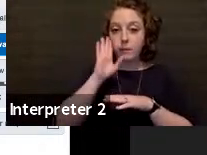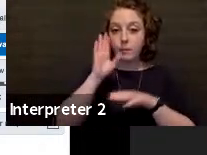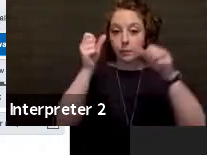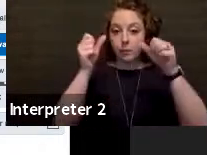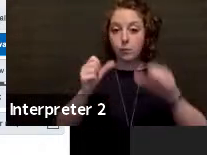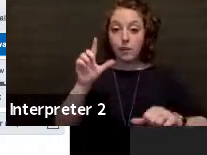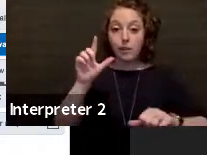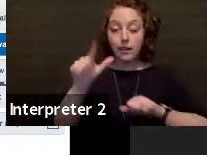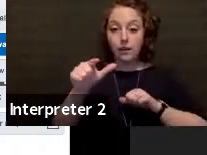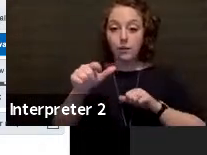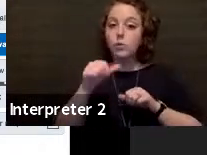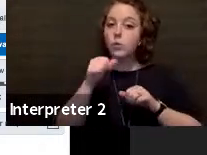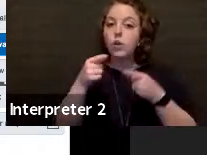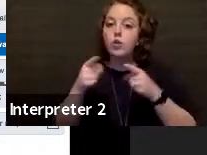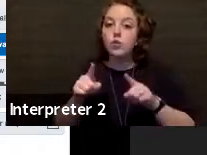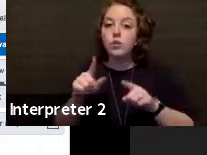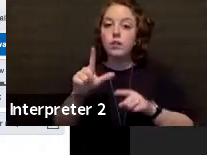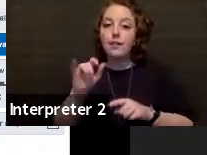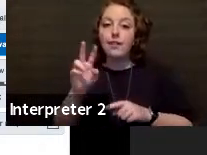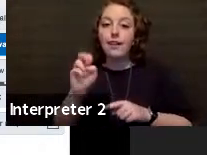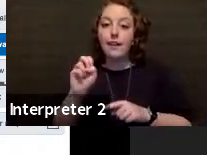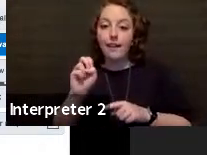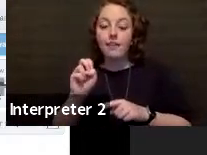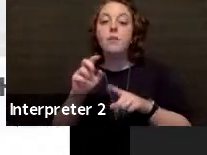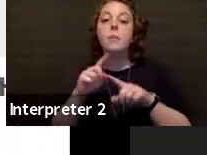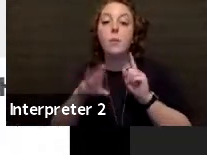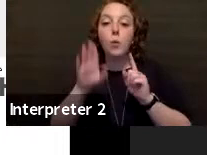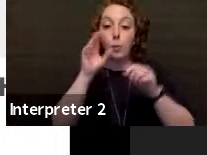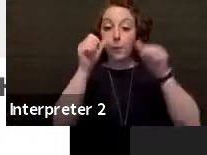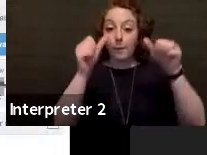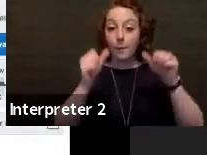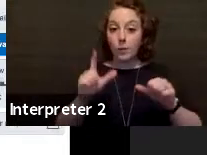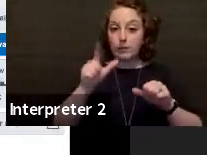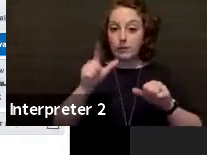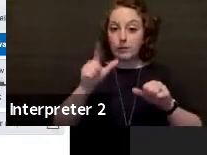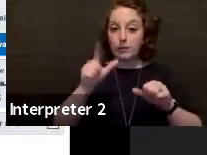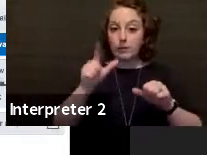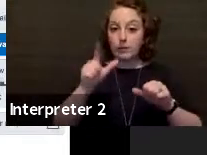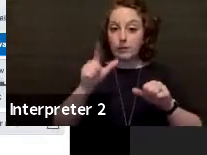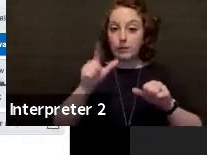later. So not during the live stream, but when we post it later. Great.